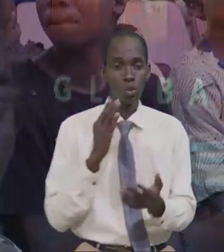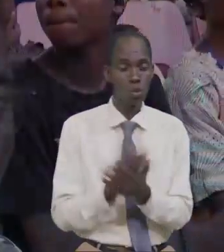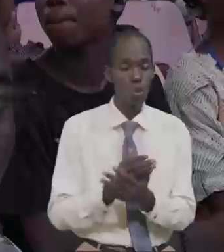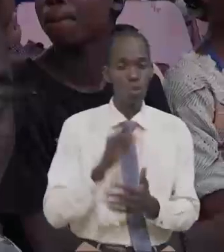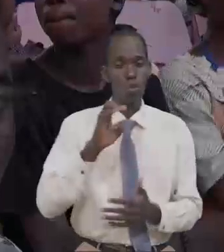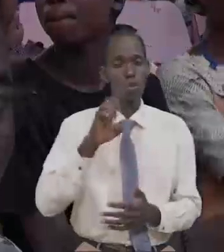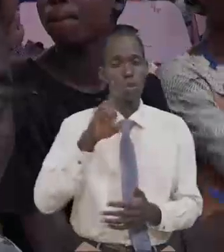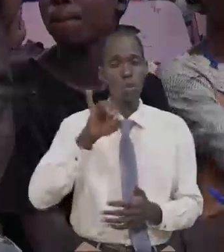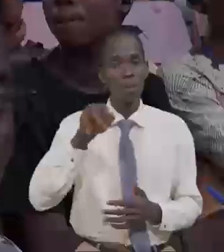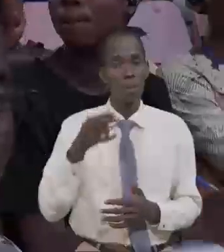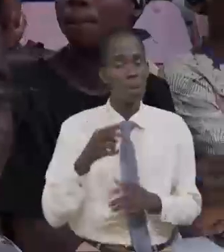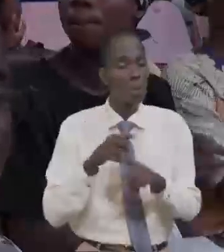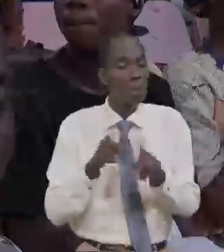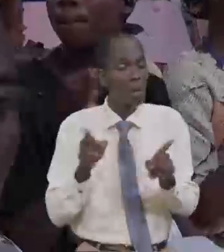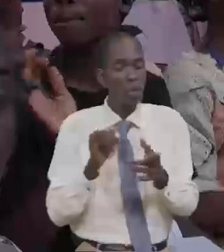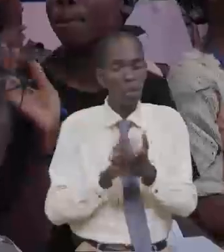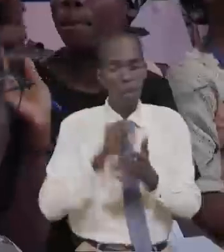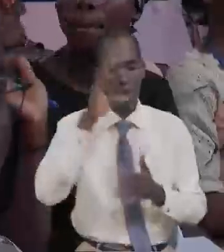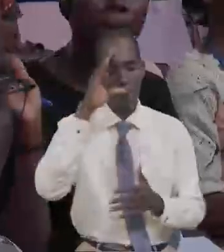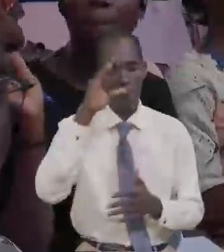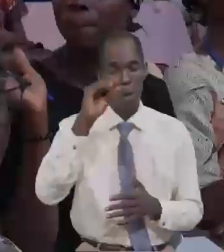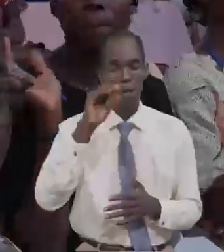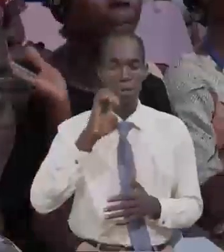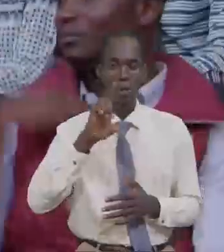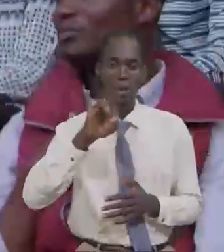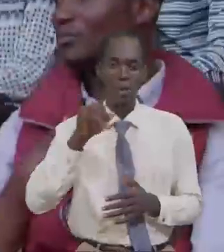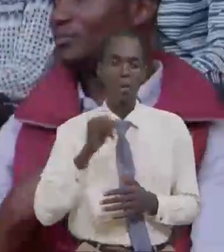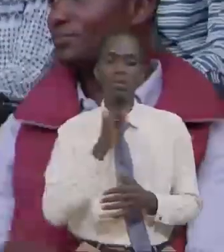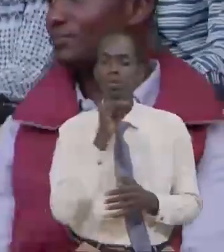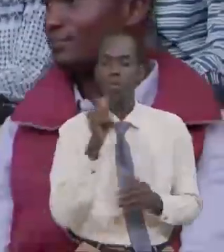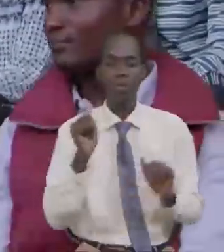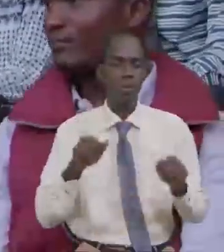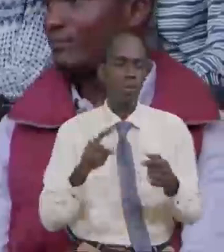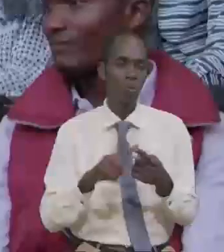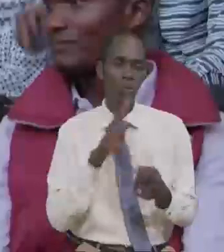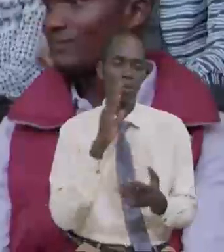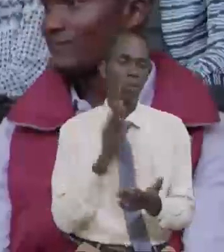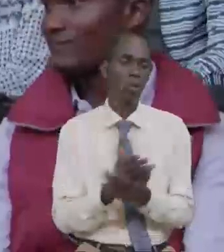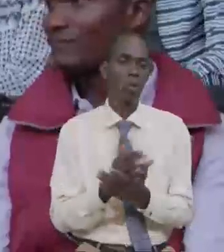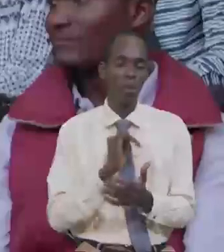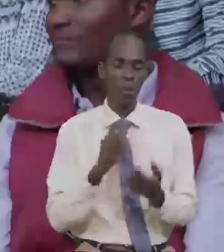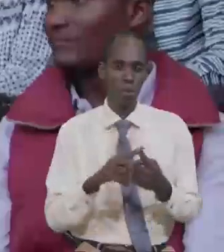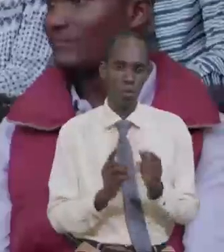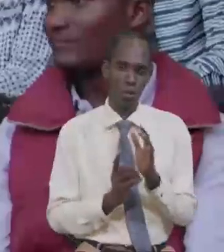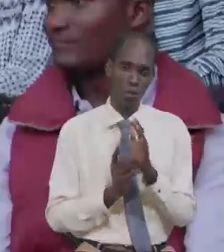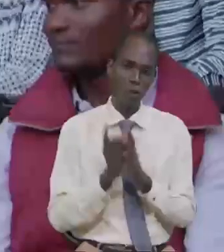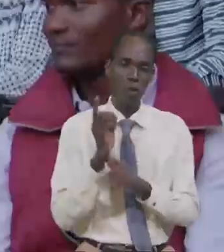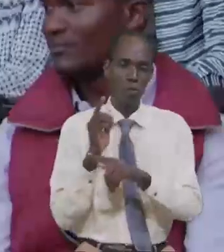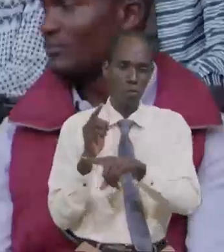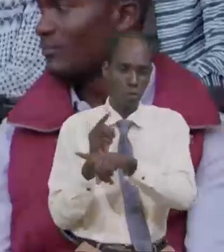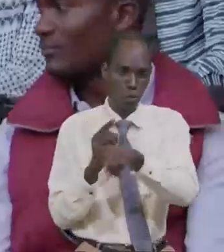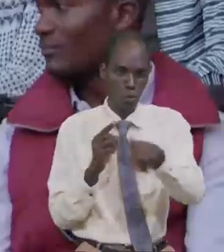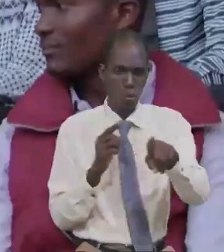talking about? I said I want to raise you as an unstoppable